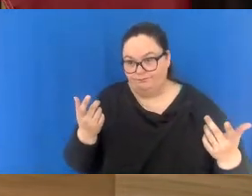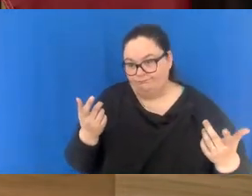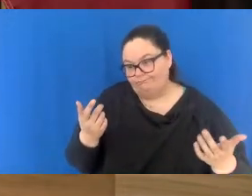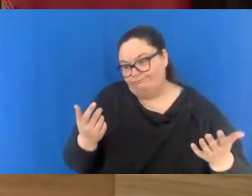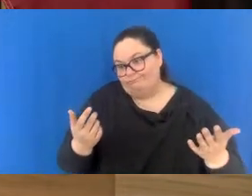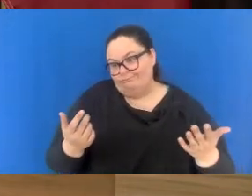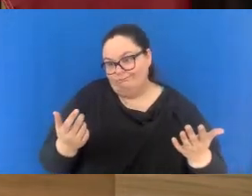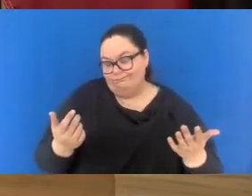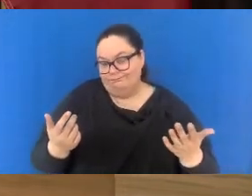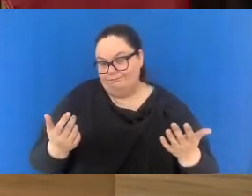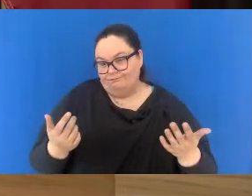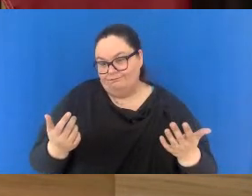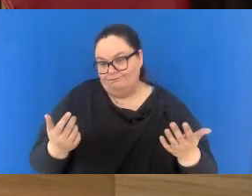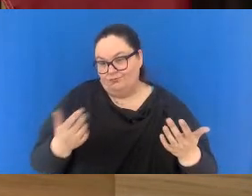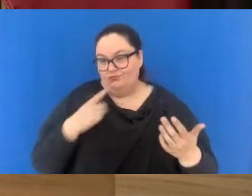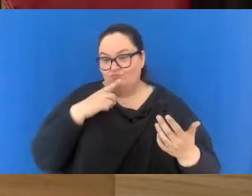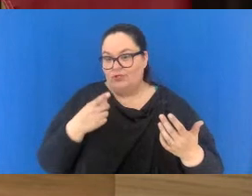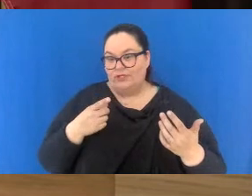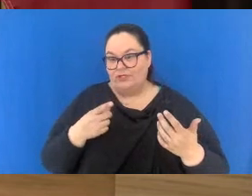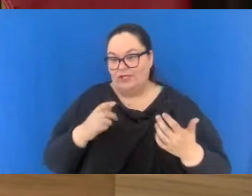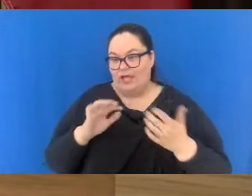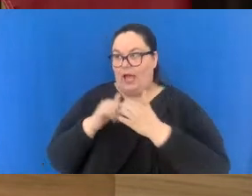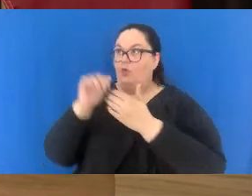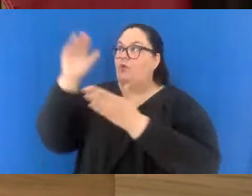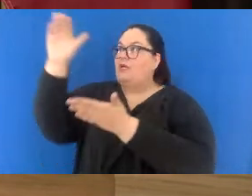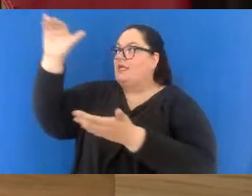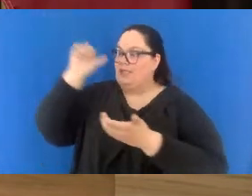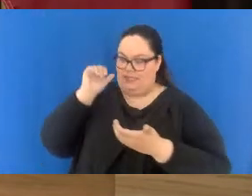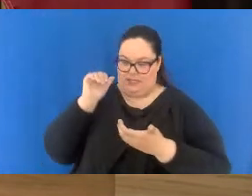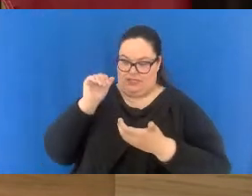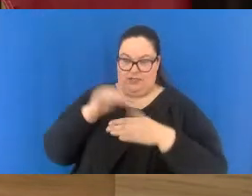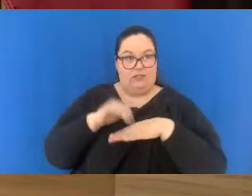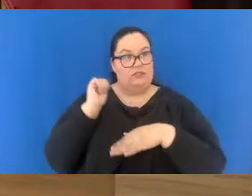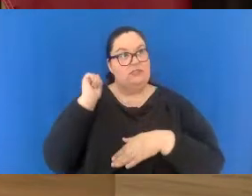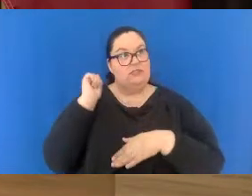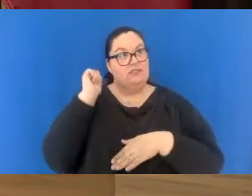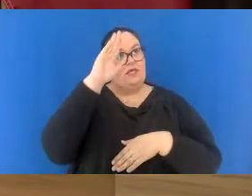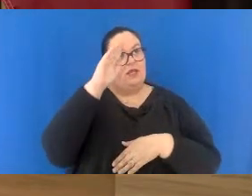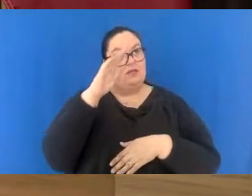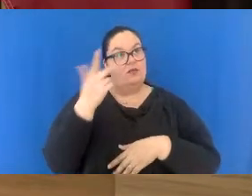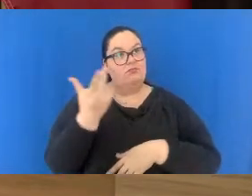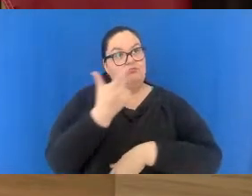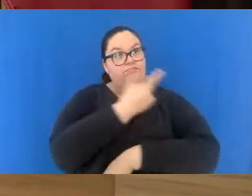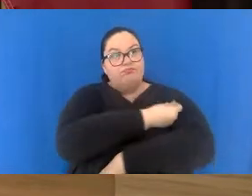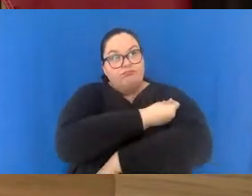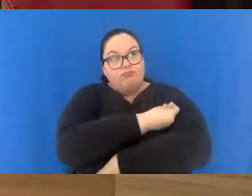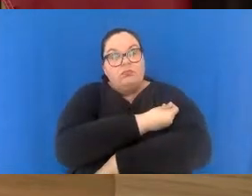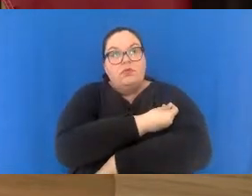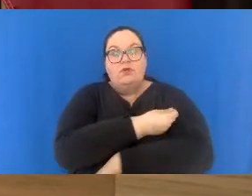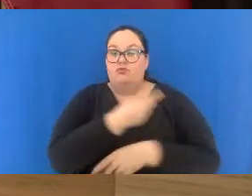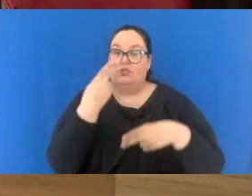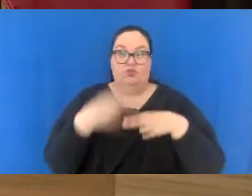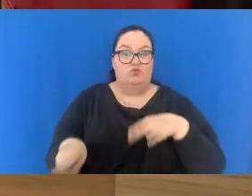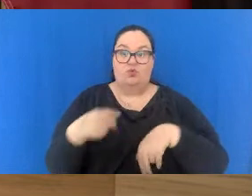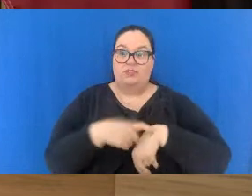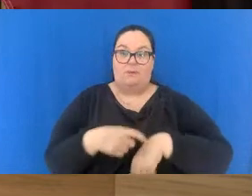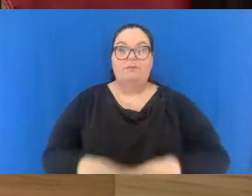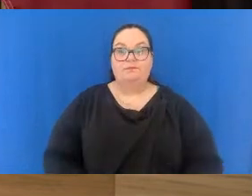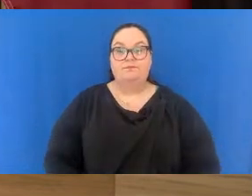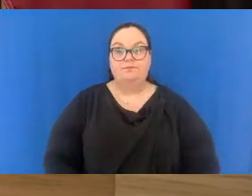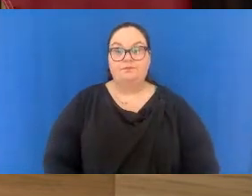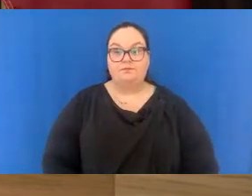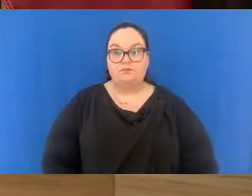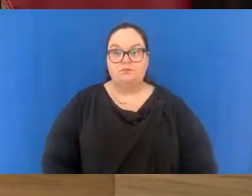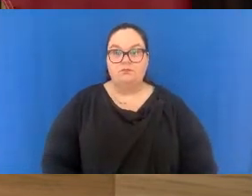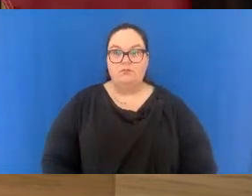time that it takes to get from having a vaccine shipment delivered to it getting into people's arms is no longer